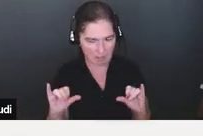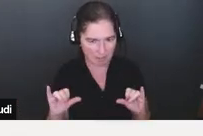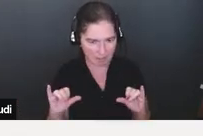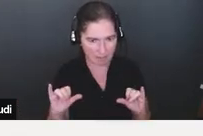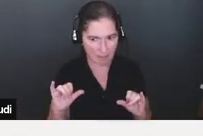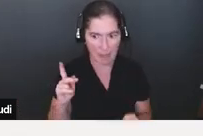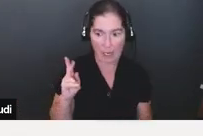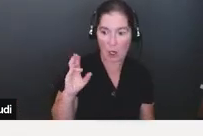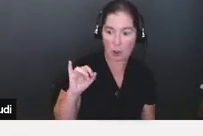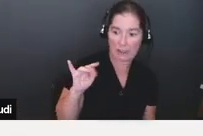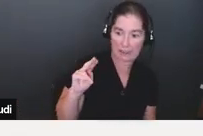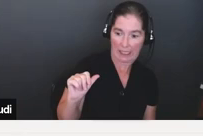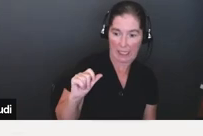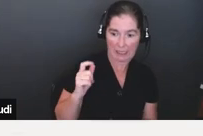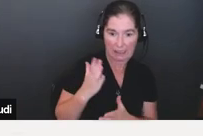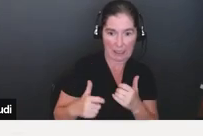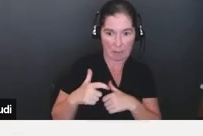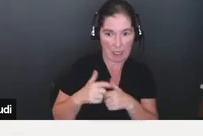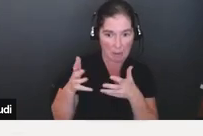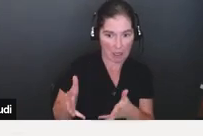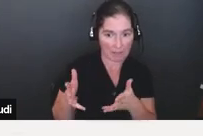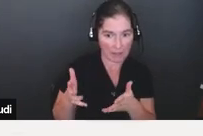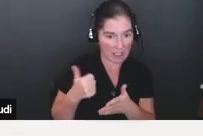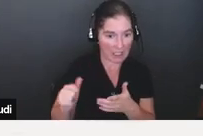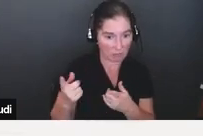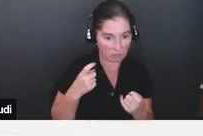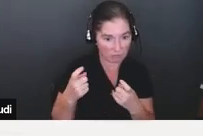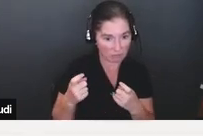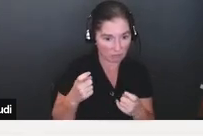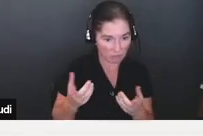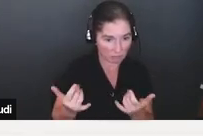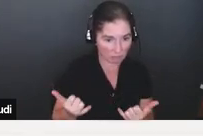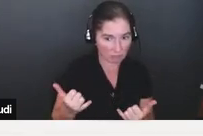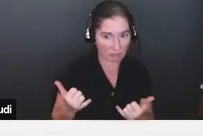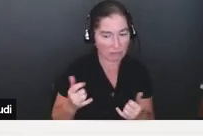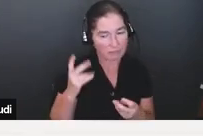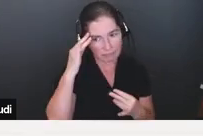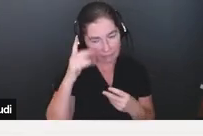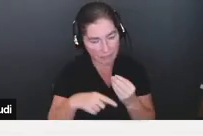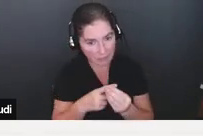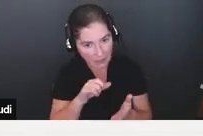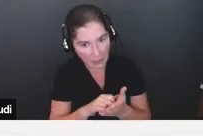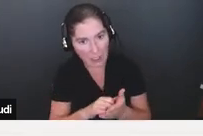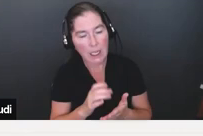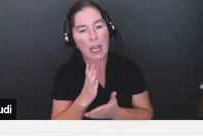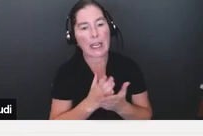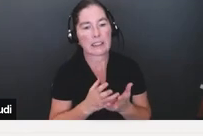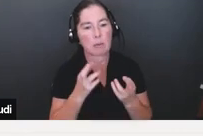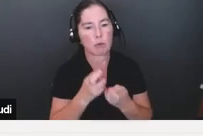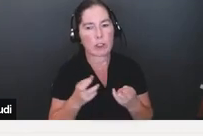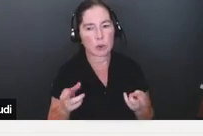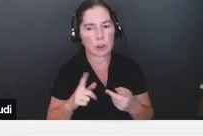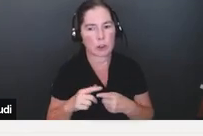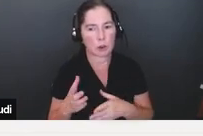as we have a little bit of time left, we should probably take a look at some of the Q&As that have been coming in and think about that. And we do have some resources to share out